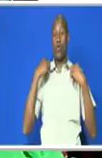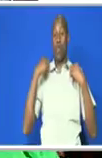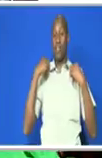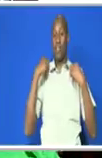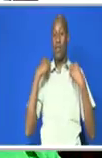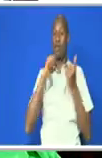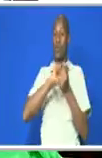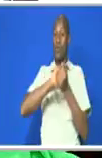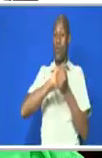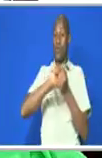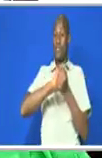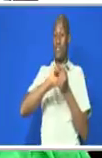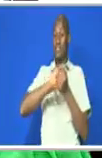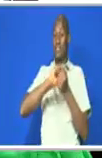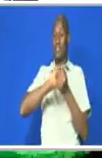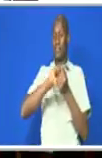wash.